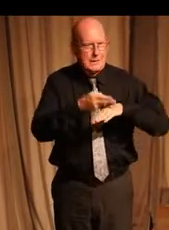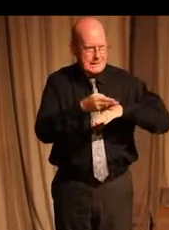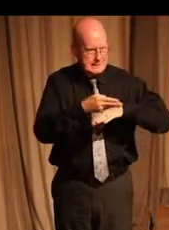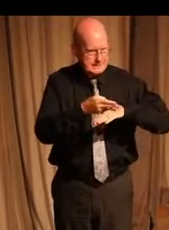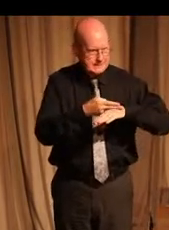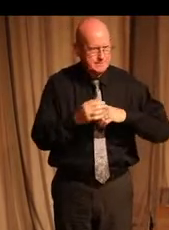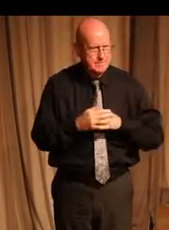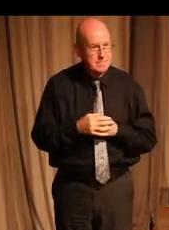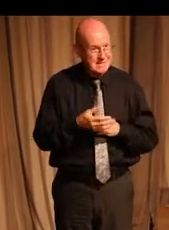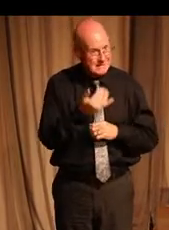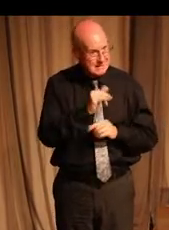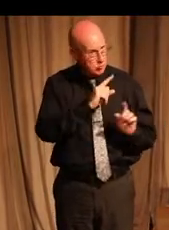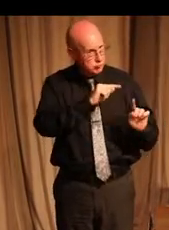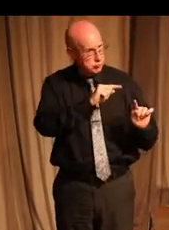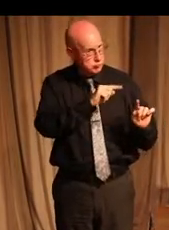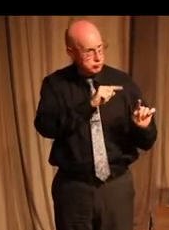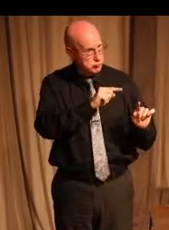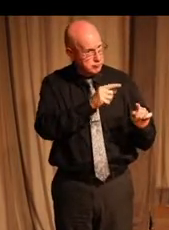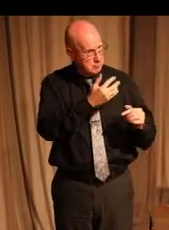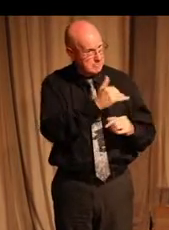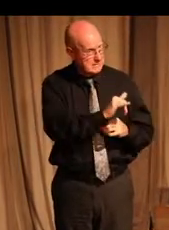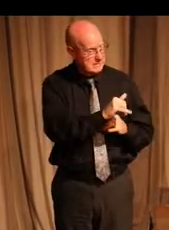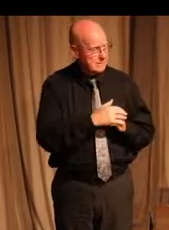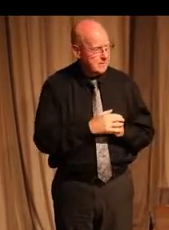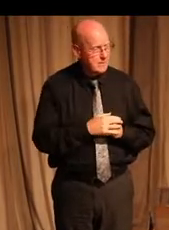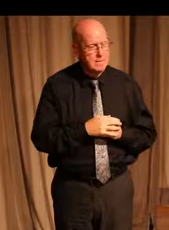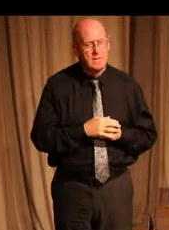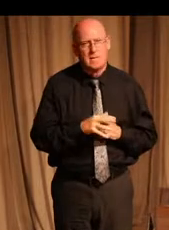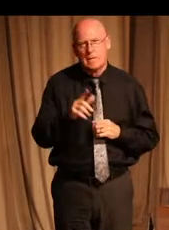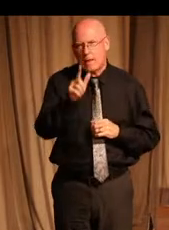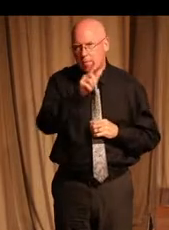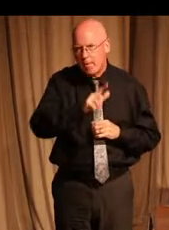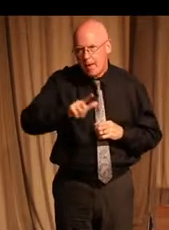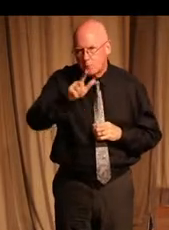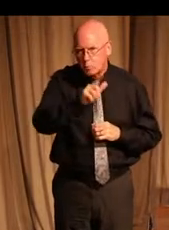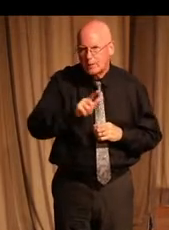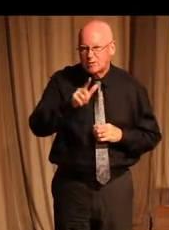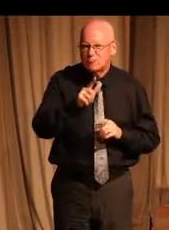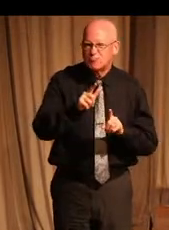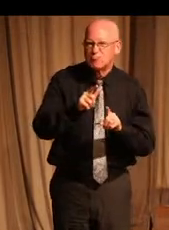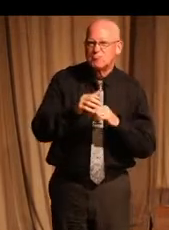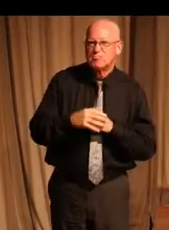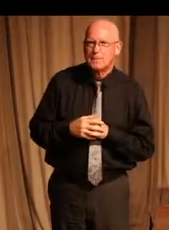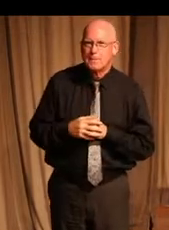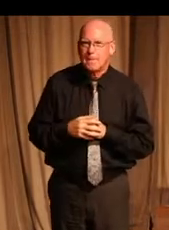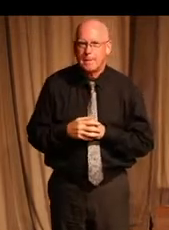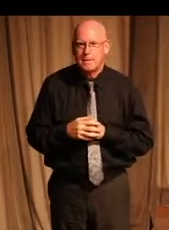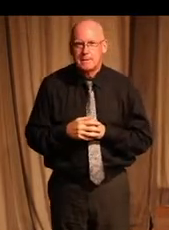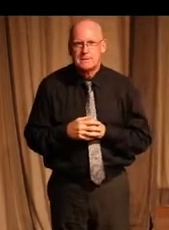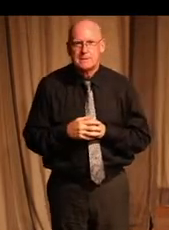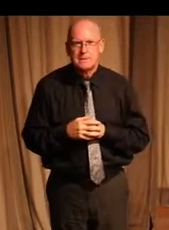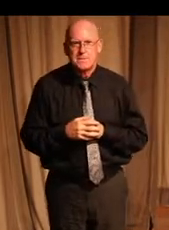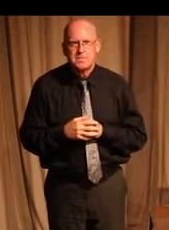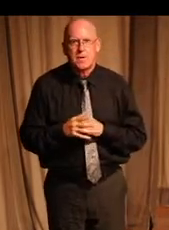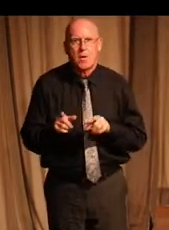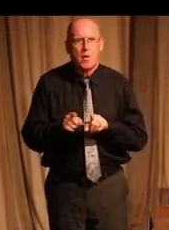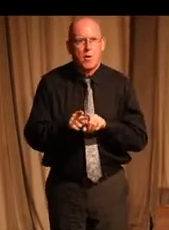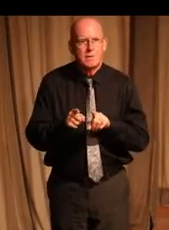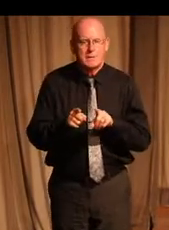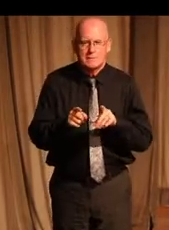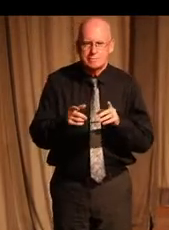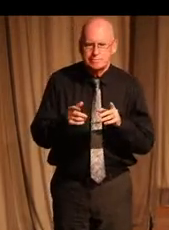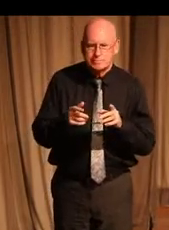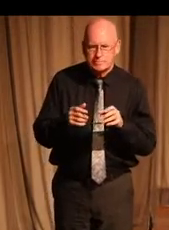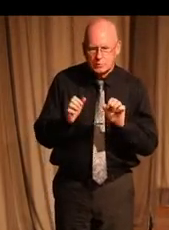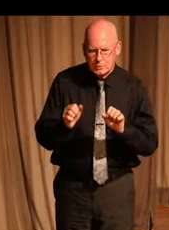today. But I really think libraries, like, because I think like the spaces we create and also spaces that